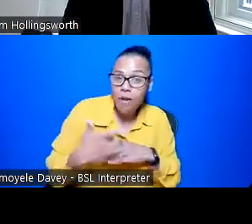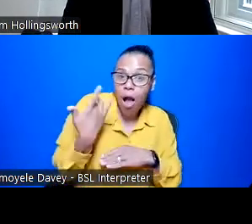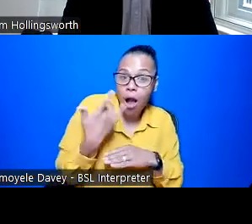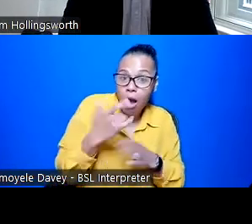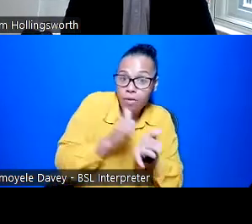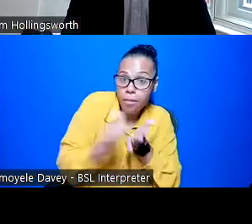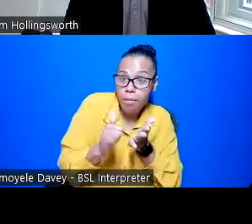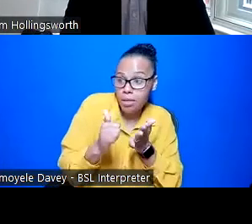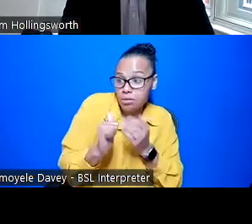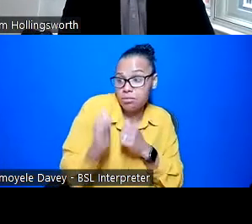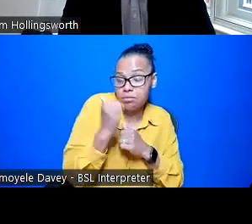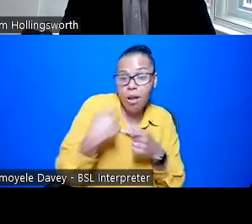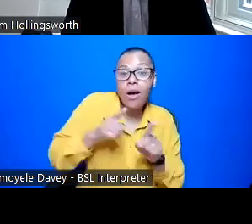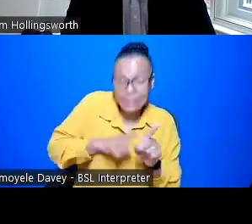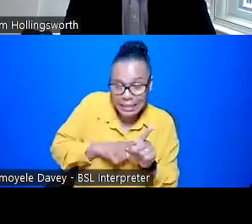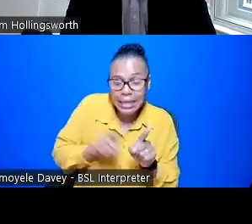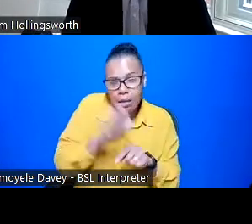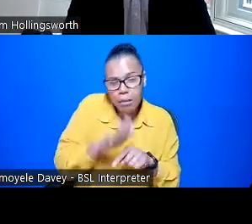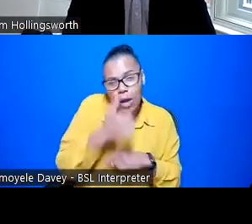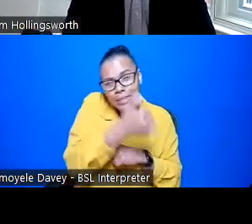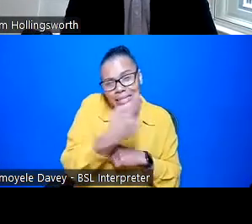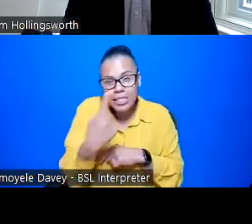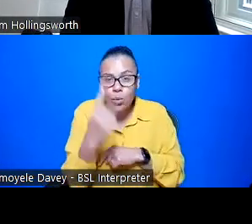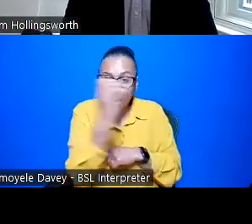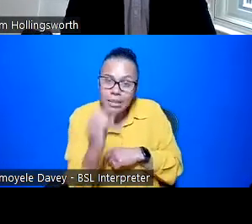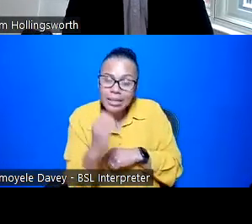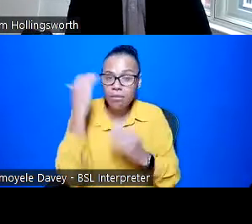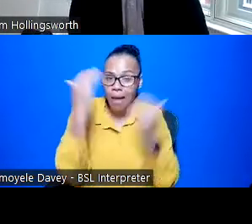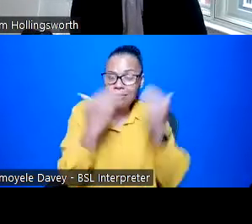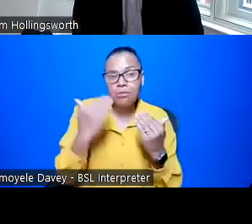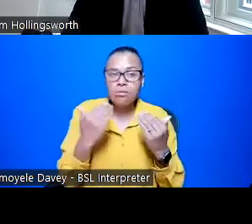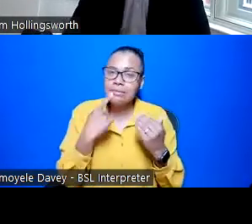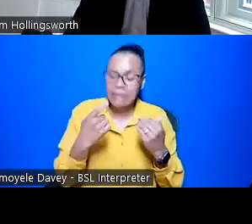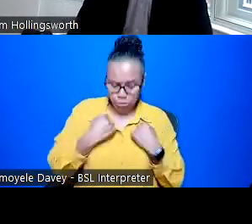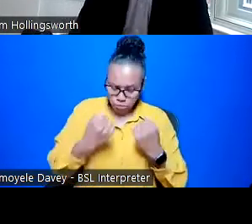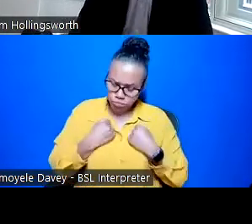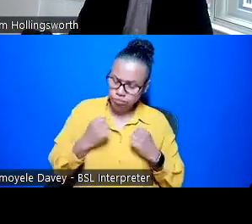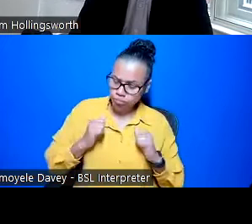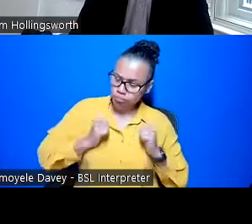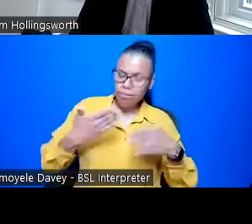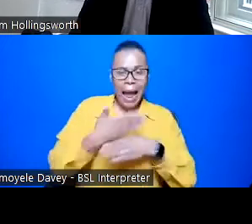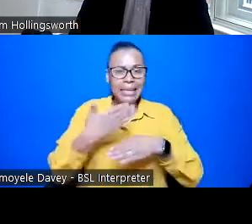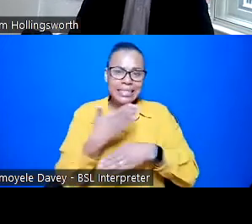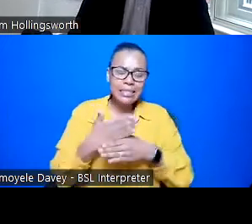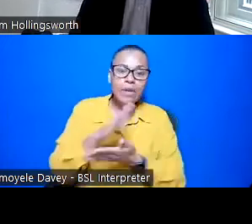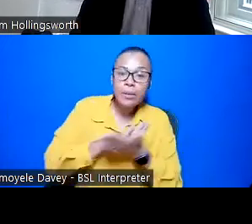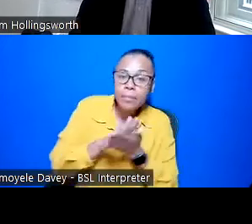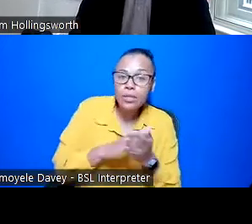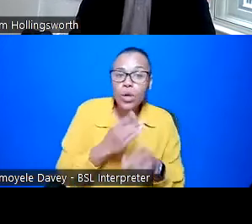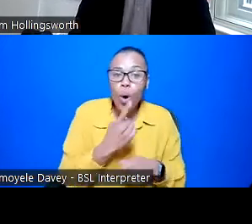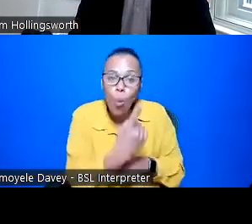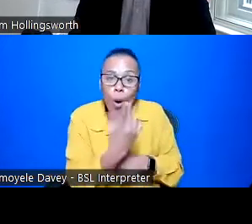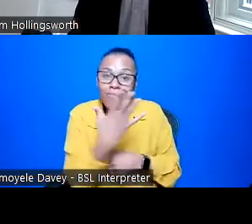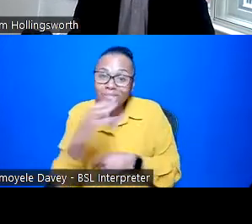about 2/3, 61% of adults overall were active or classed as active. That's doing 150 minutes of